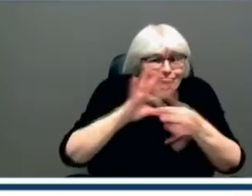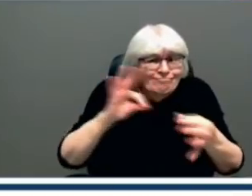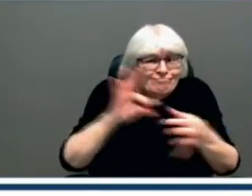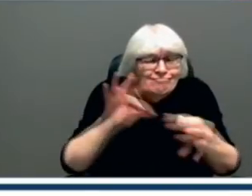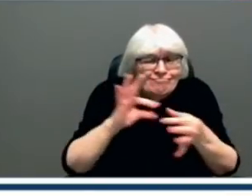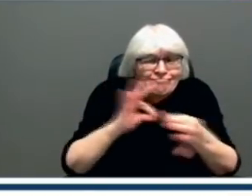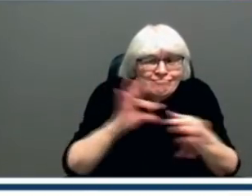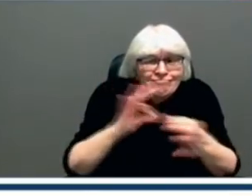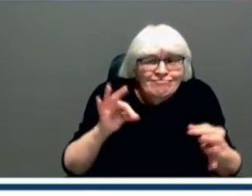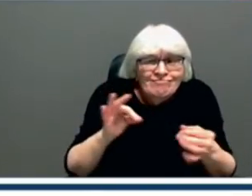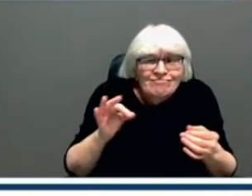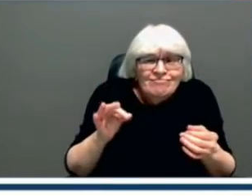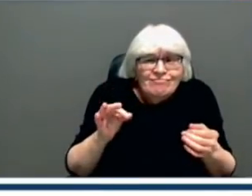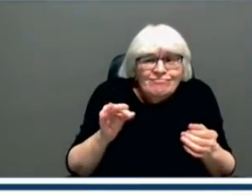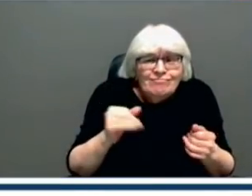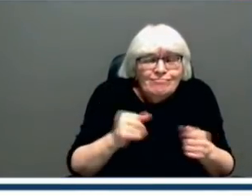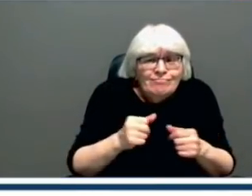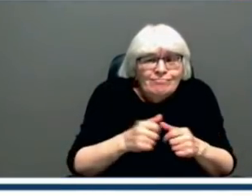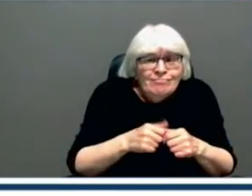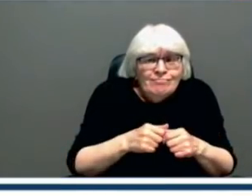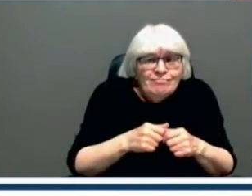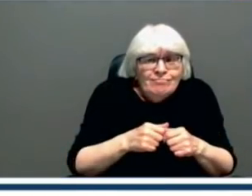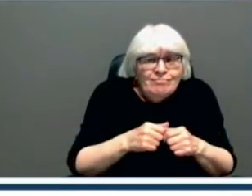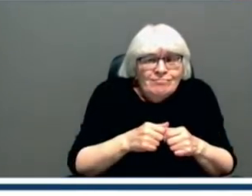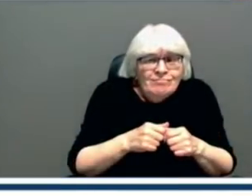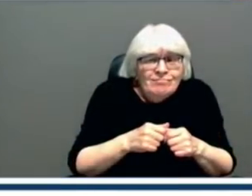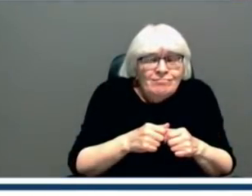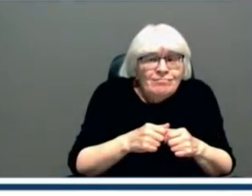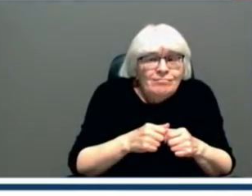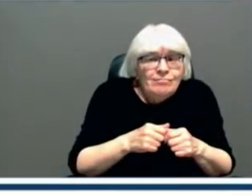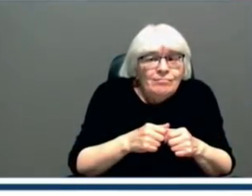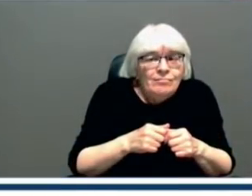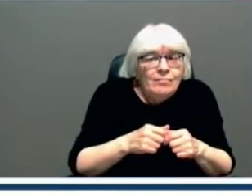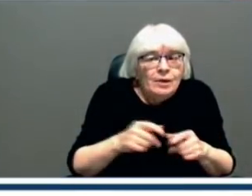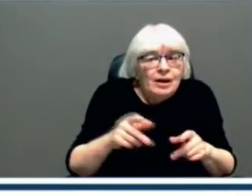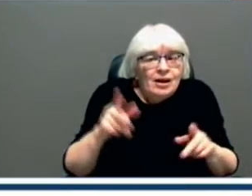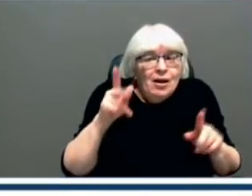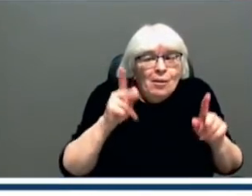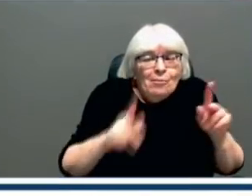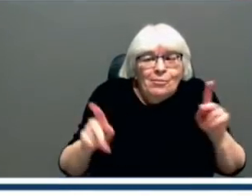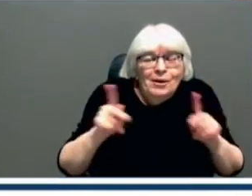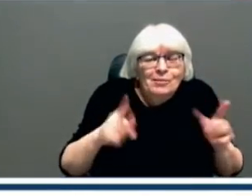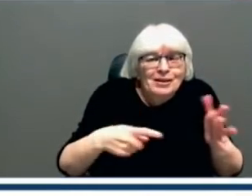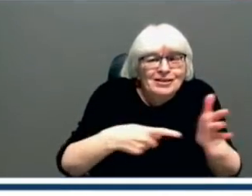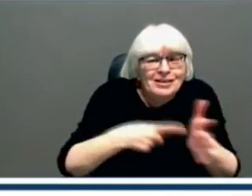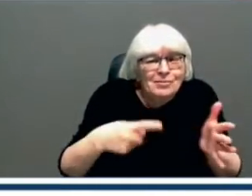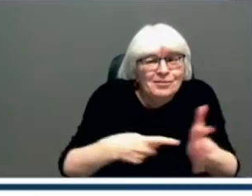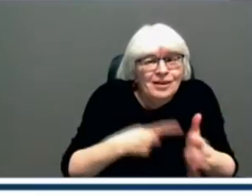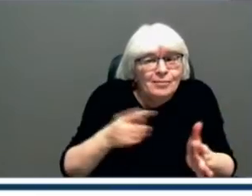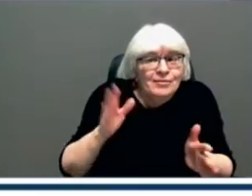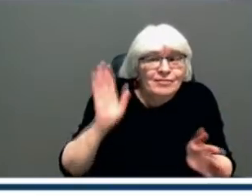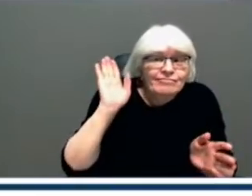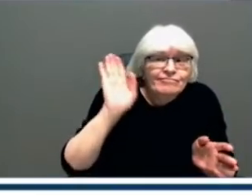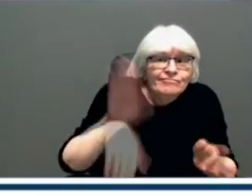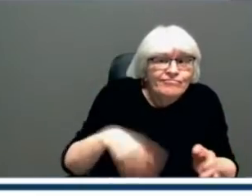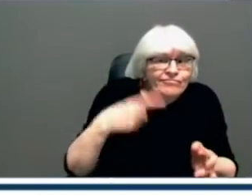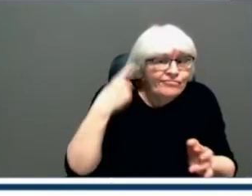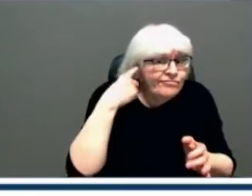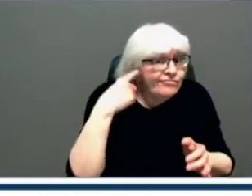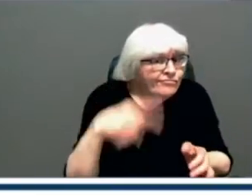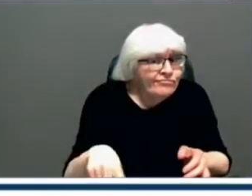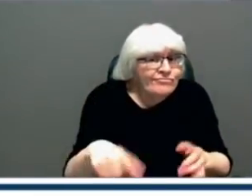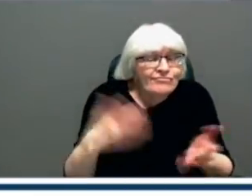continued use of those and that people are not as compliant with those measures. Moving along, we'll go to